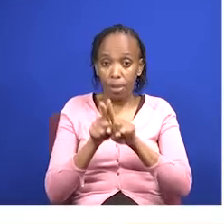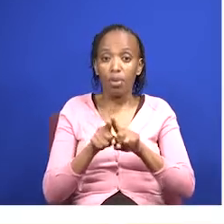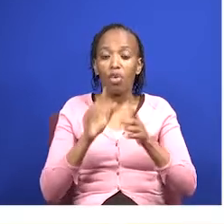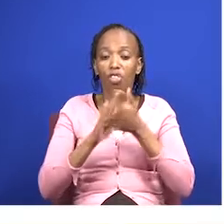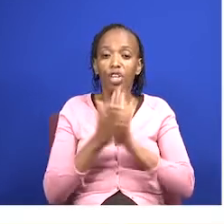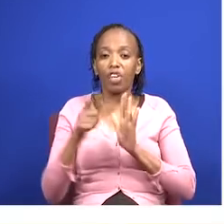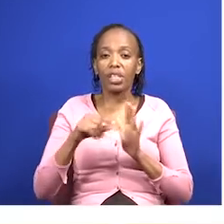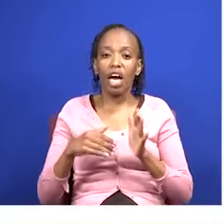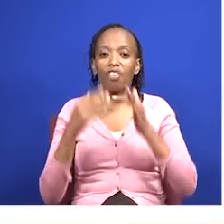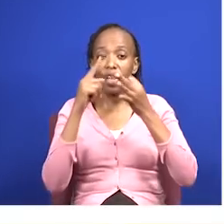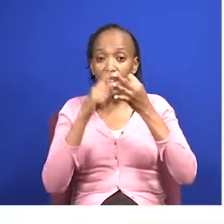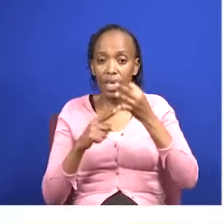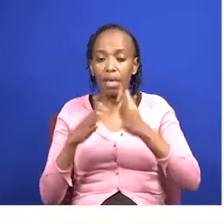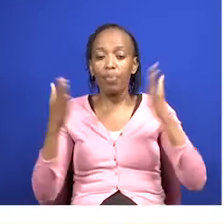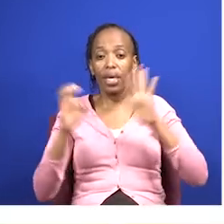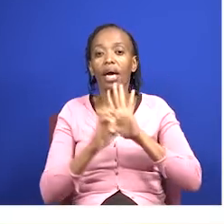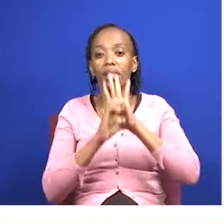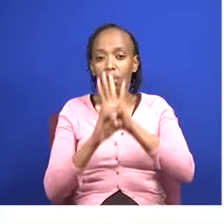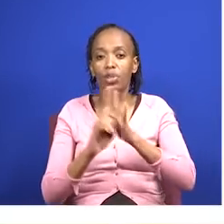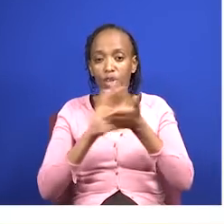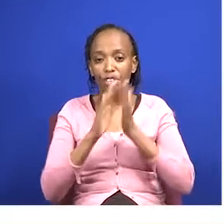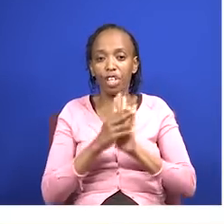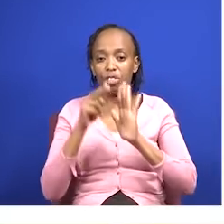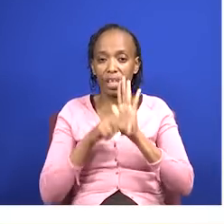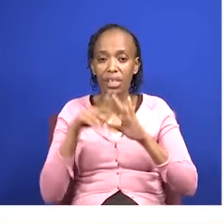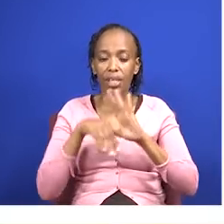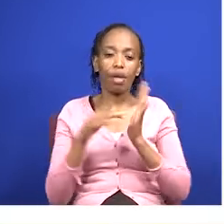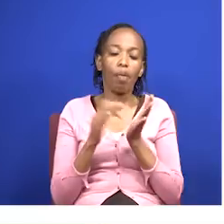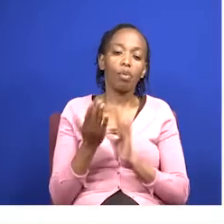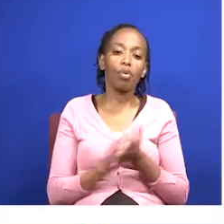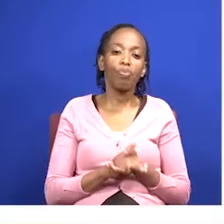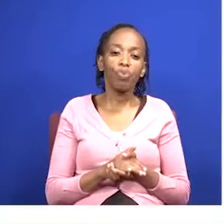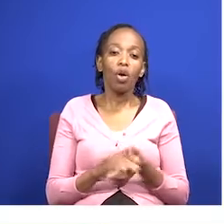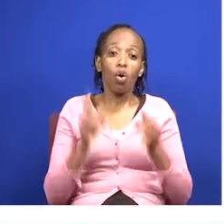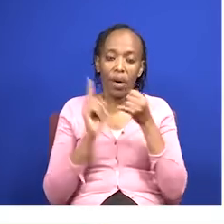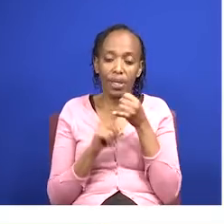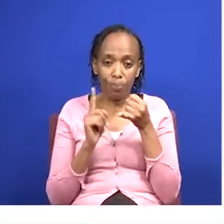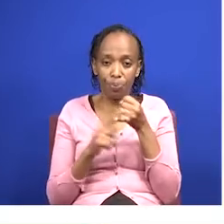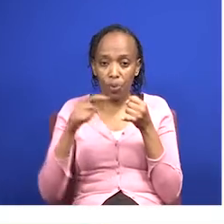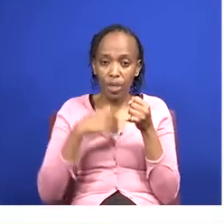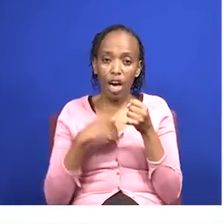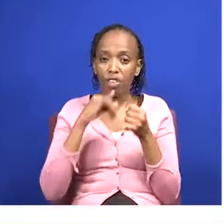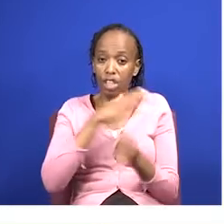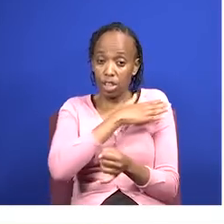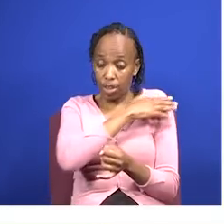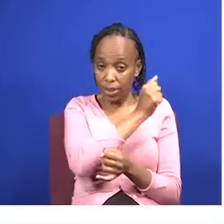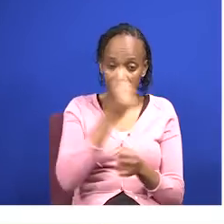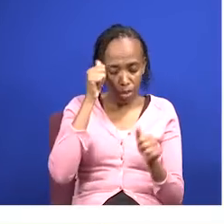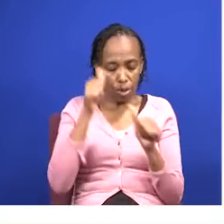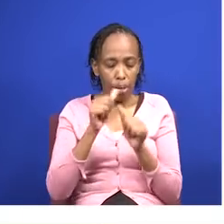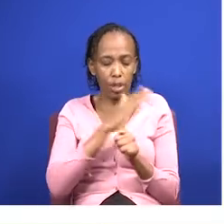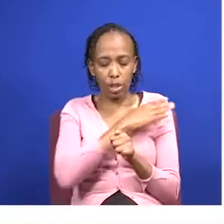us. There are three greatest examples of forgiveness in the Bible. Number one, we have